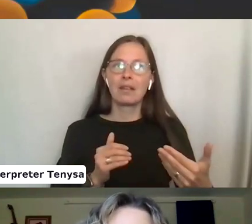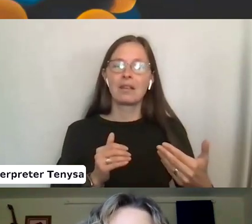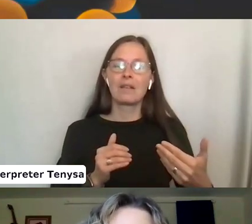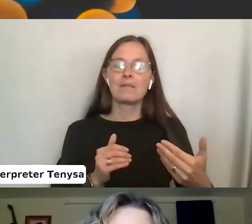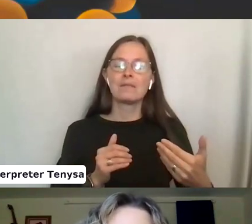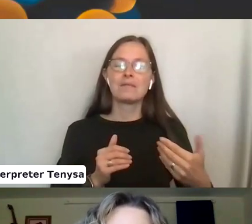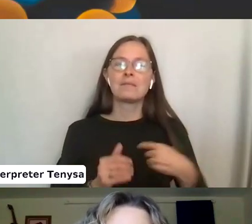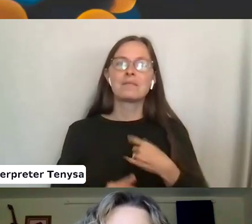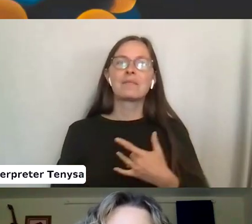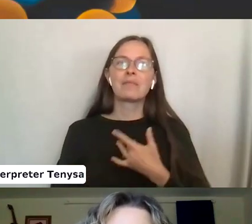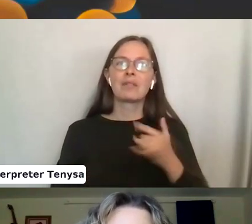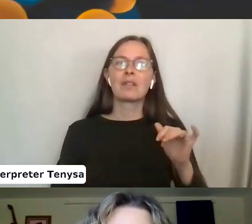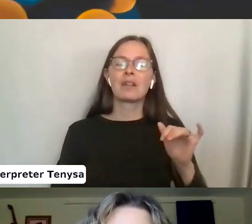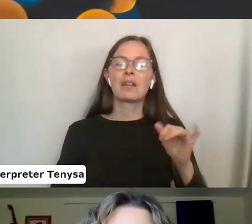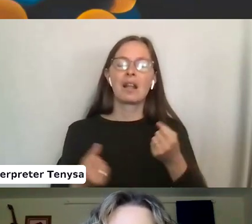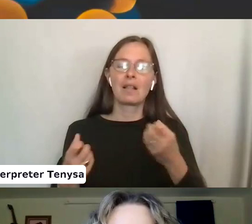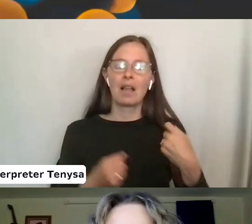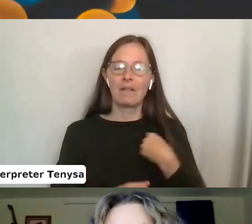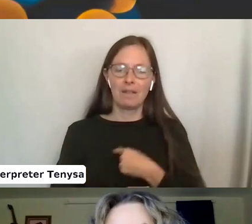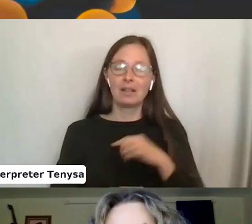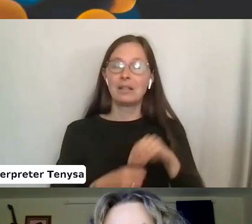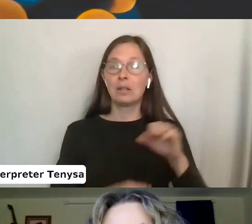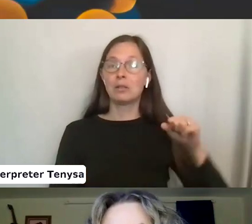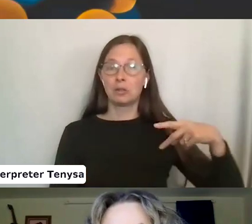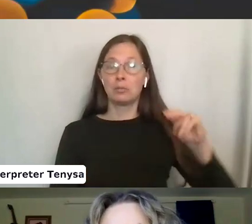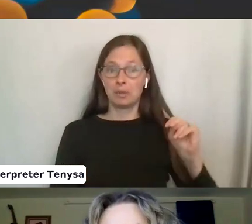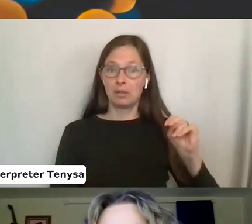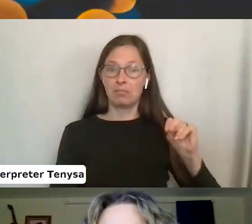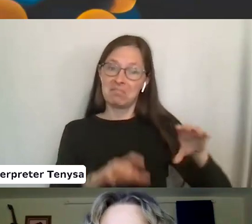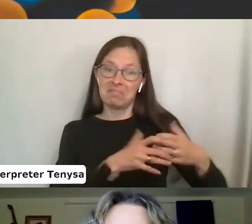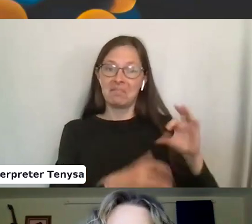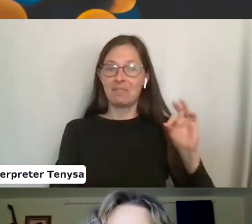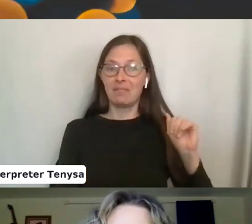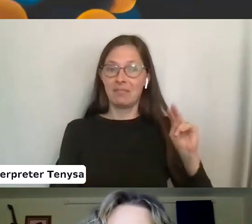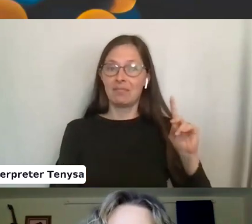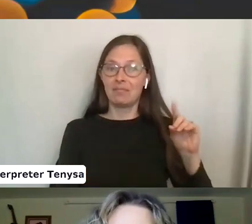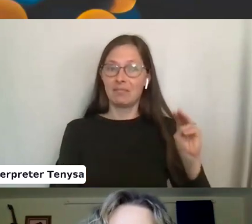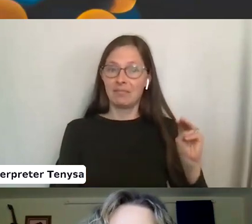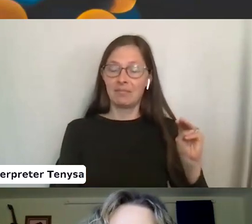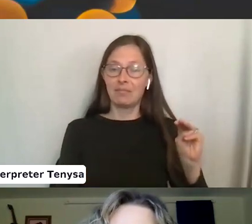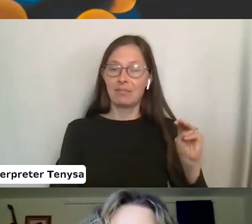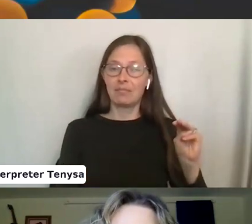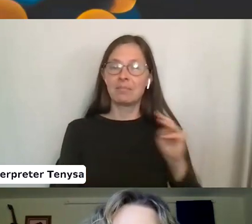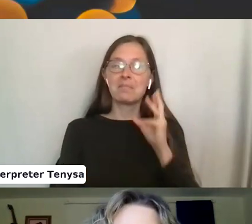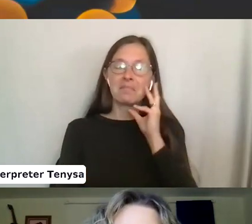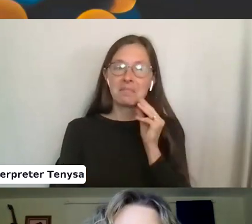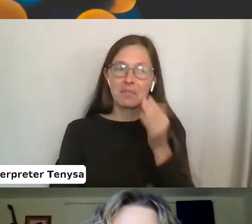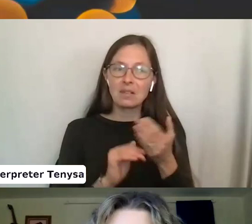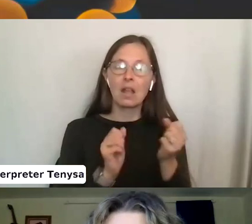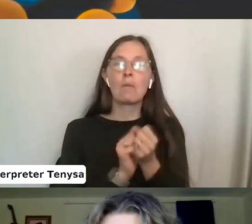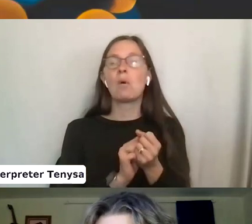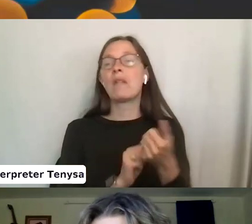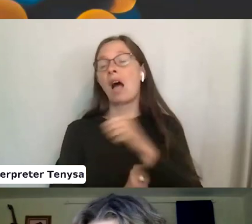like there are a lot of us in the supernatural fandom that have gone through stuff with other fans or